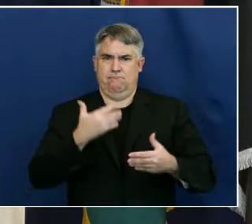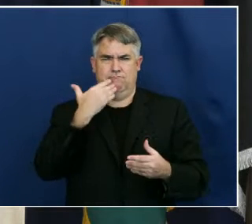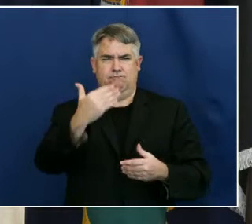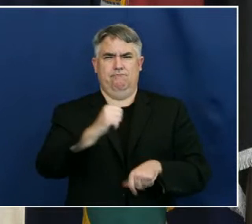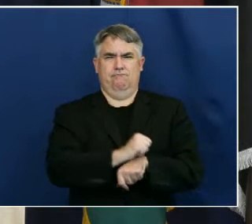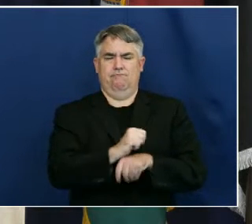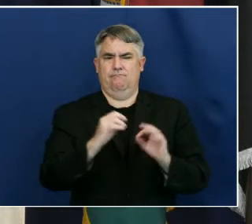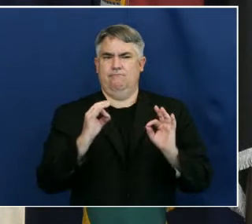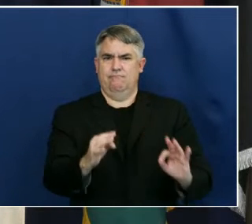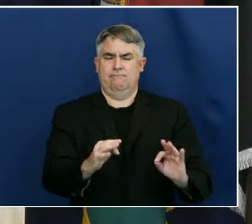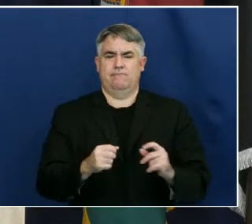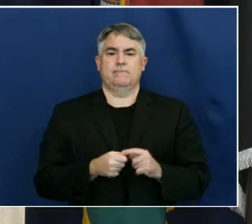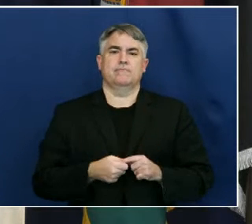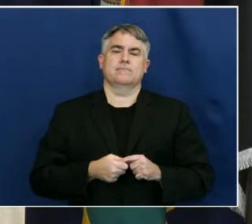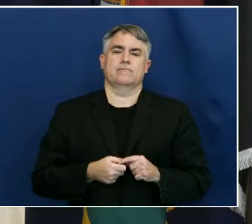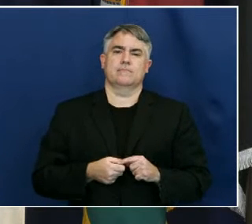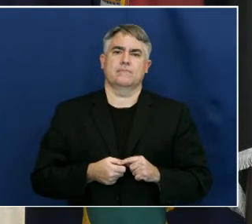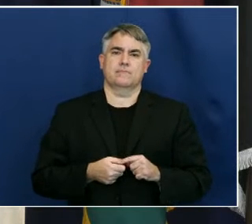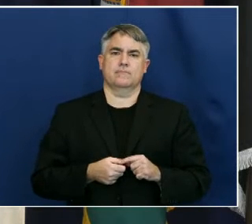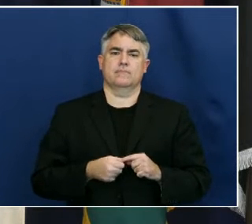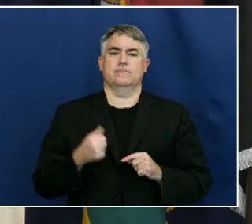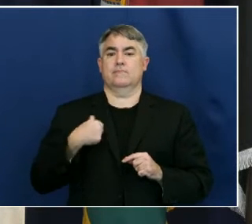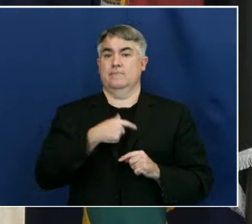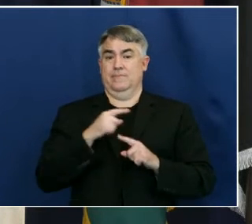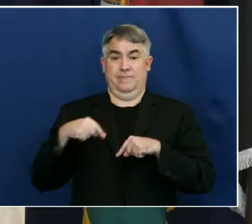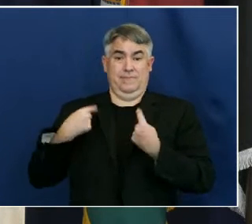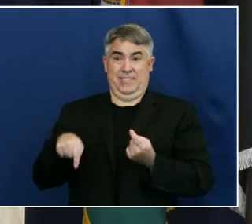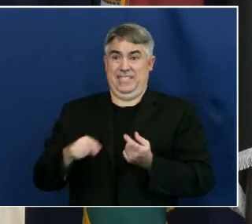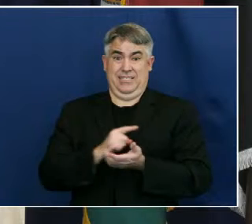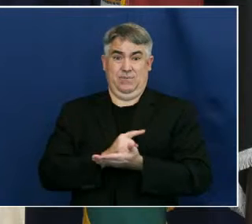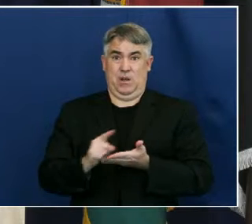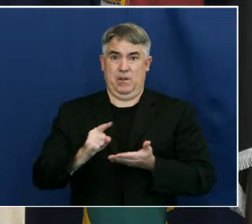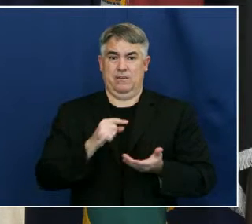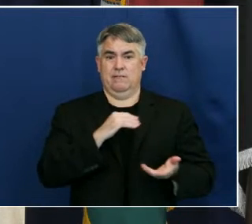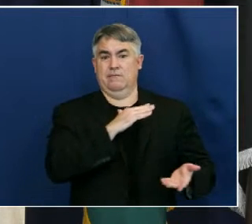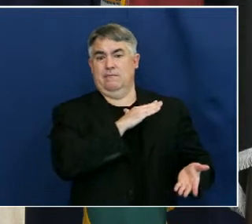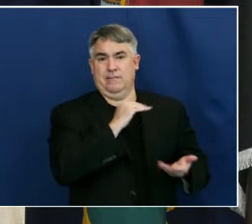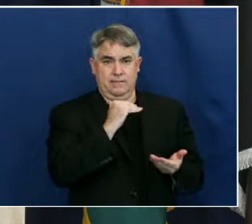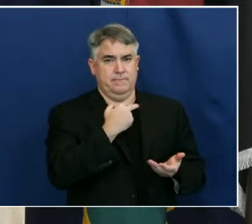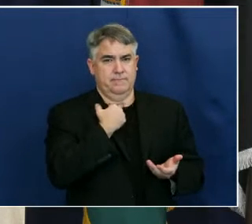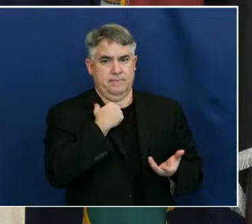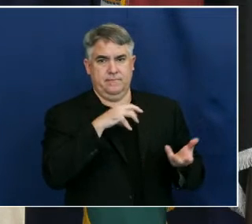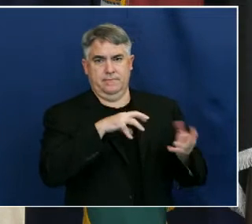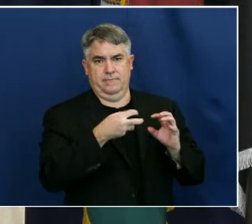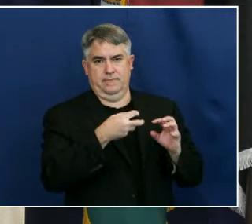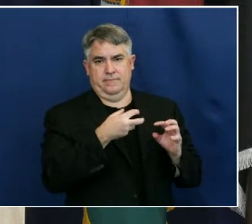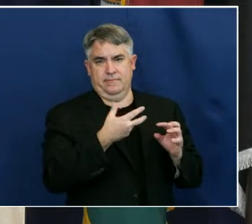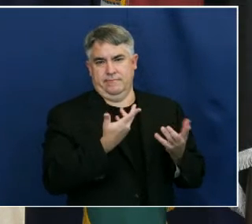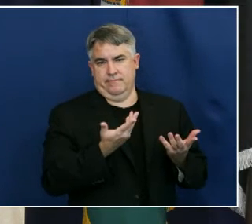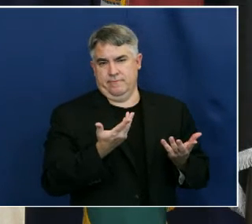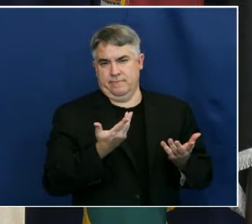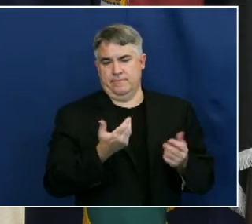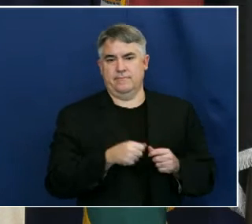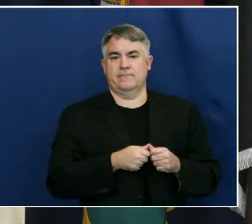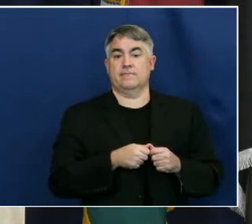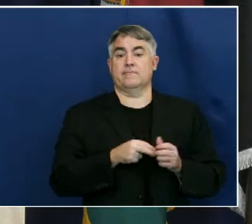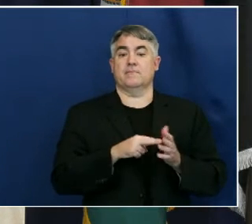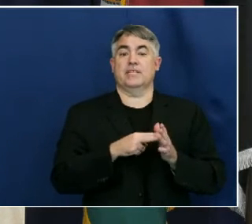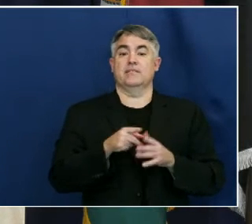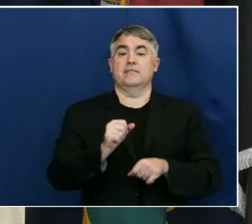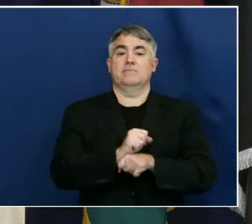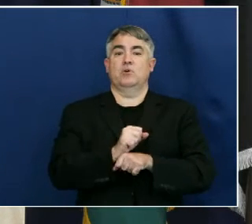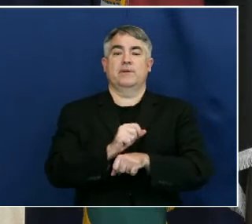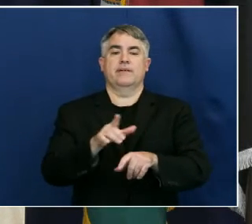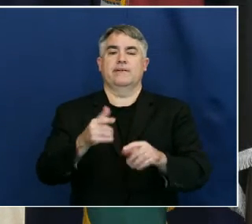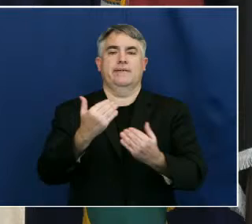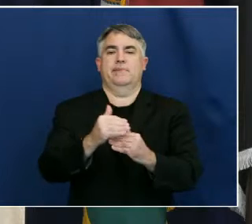know, the lack of vaccines in the last week had an impact on the number of appointments that we were able to set up for our communities.